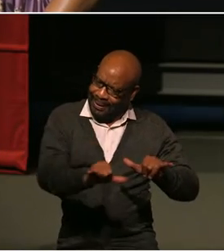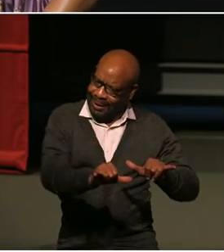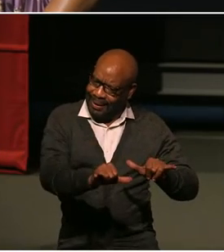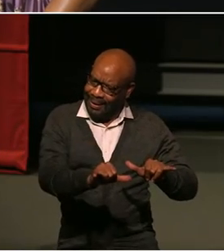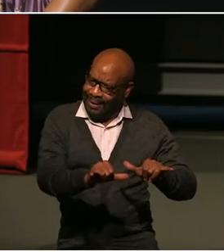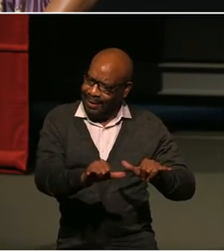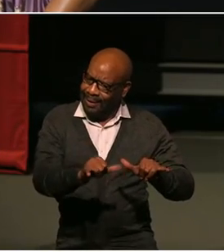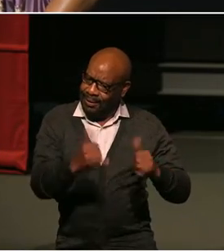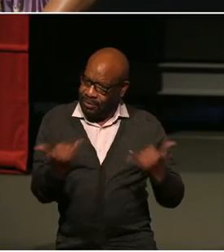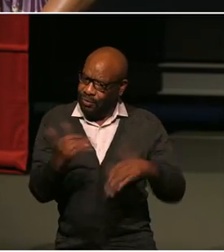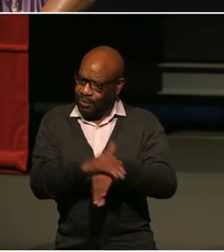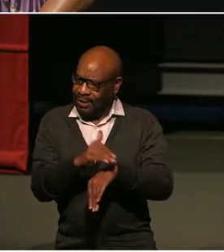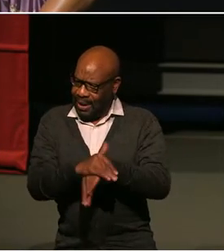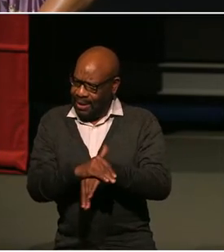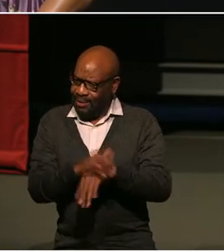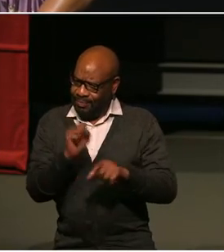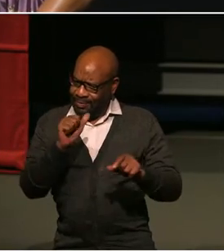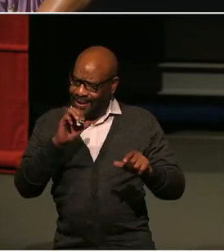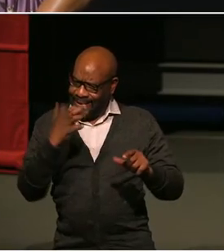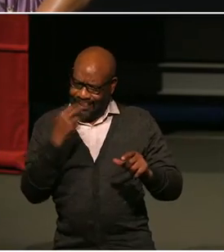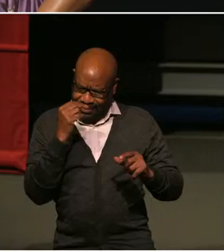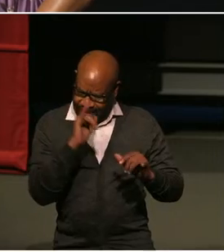A shining example of what